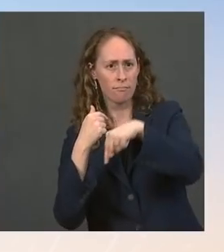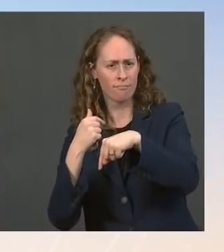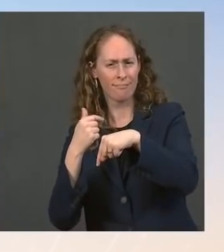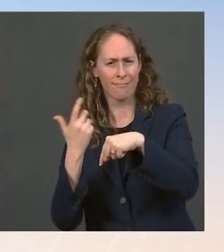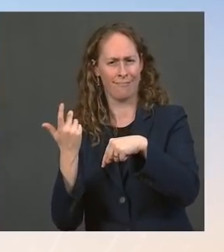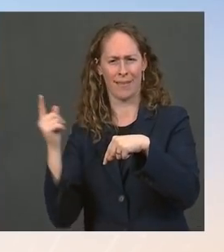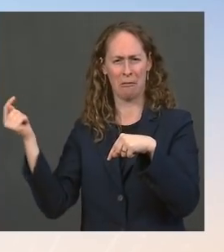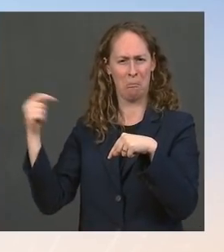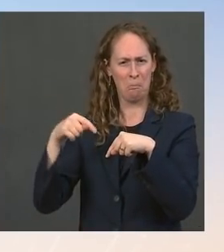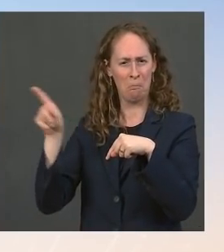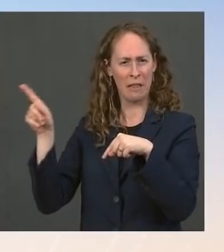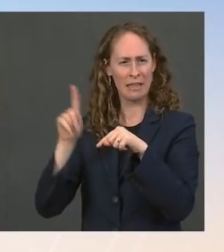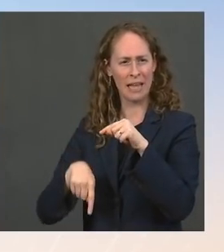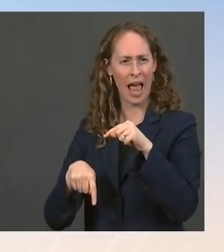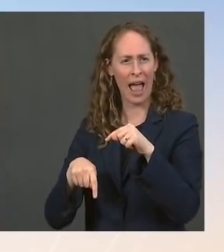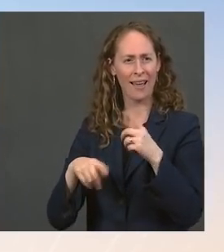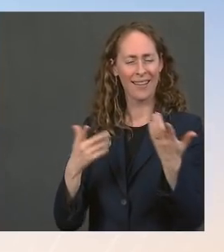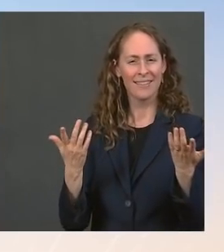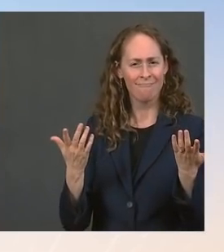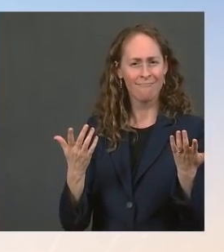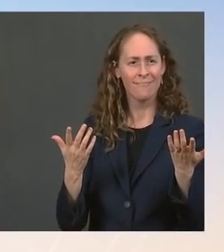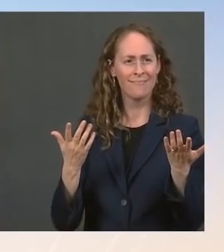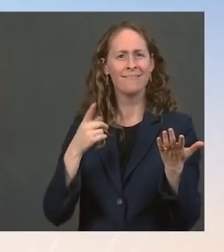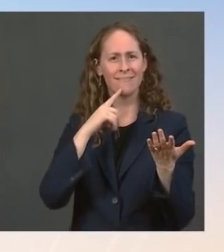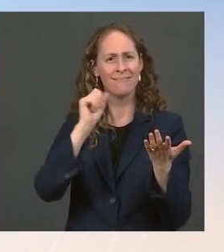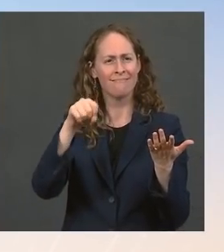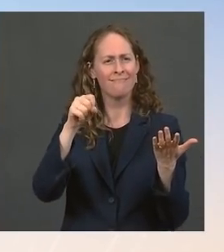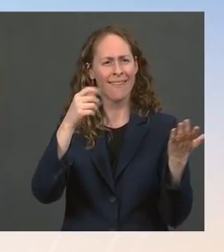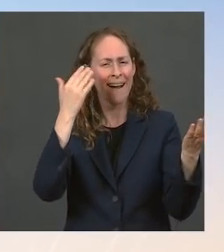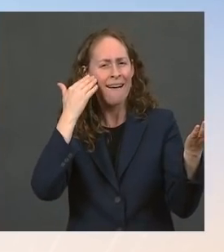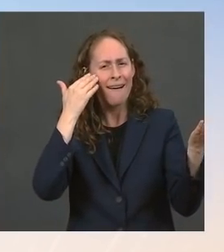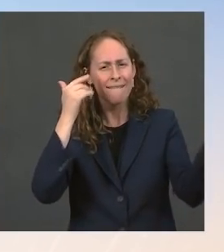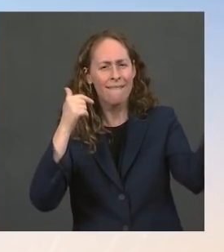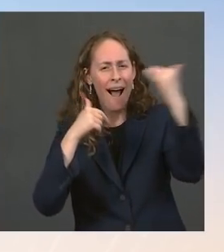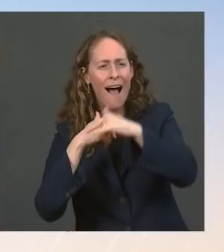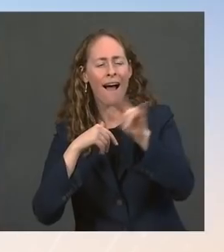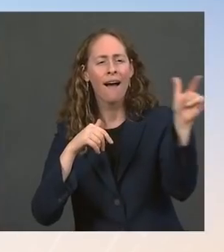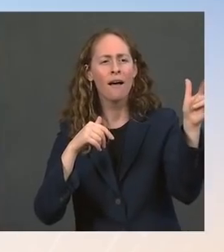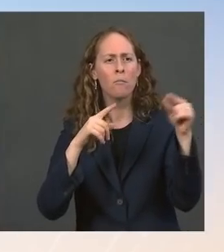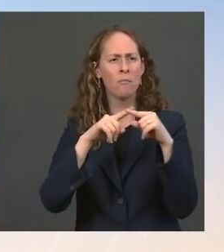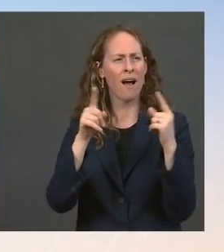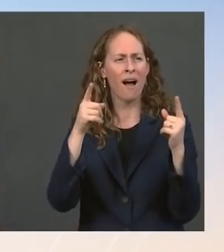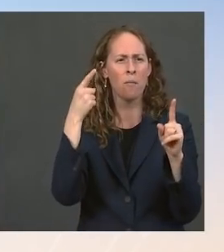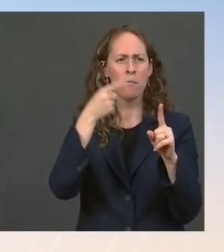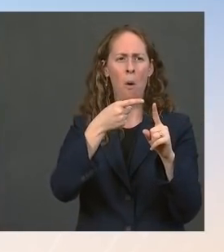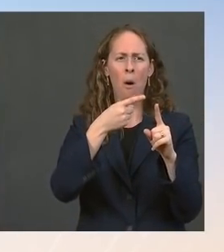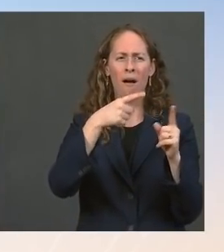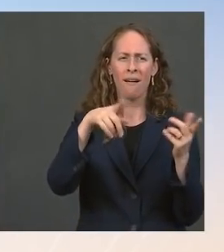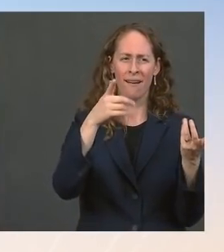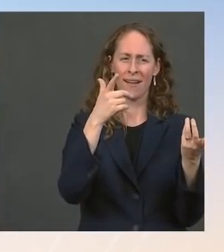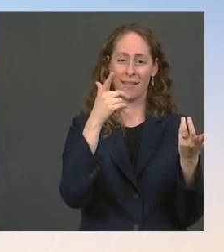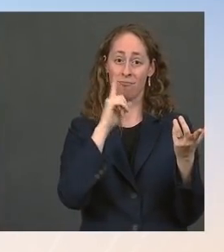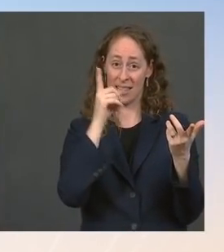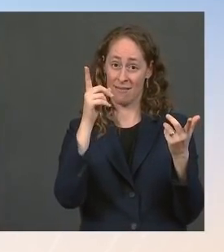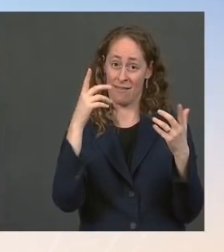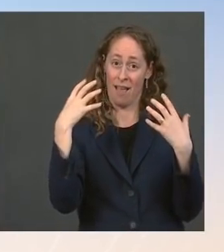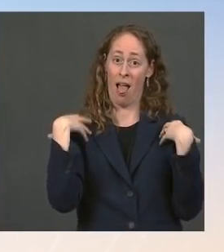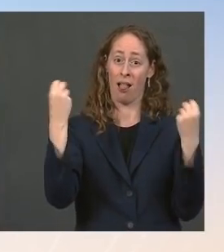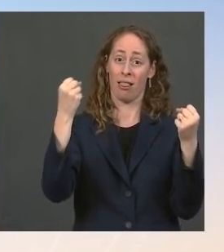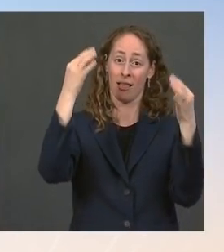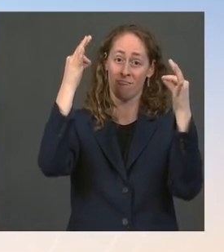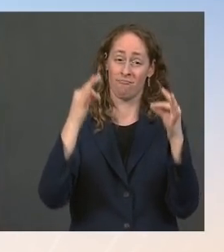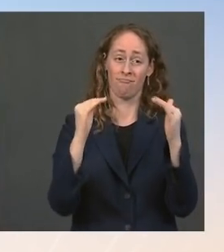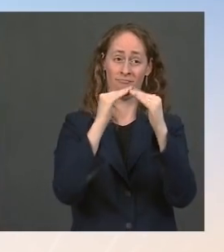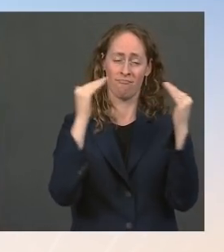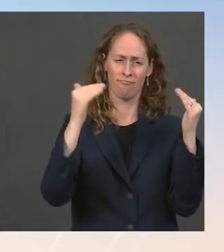from Canada. Fair point. 70% of people are fully vaccinated, so it's not a health decision. Because if it was, we